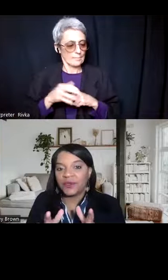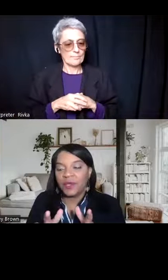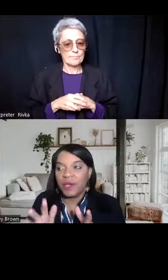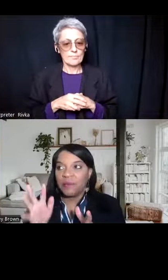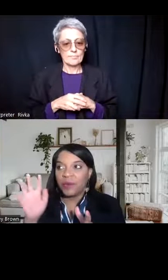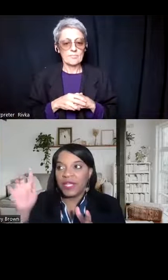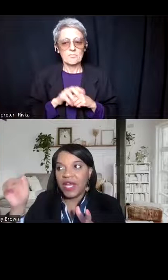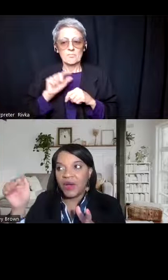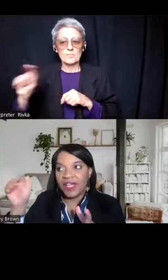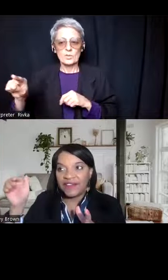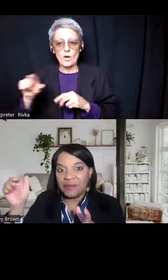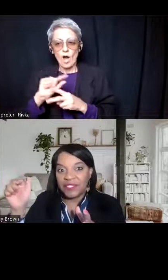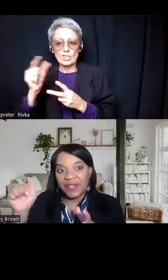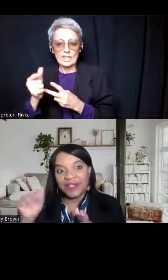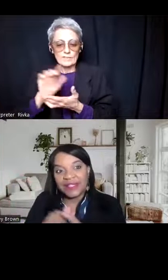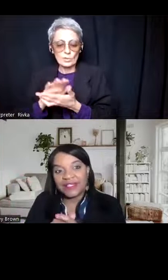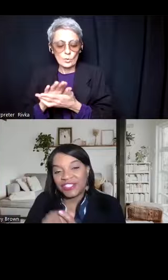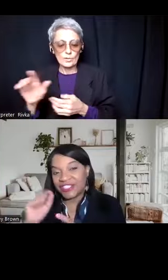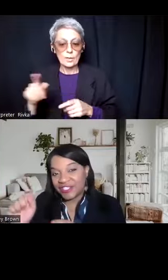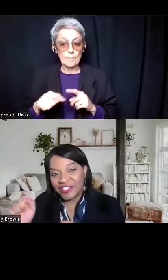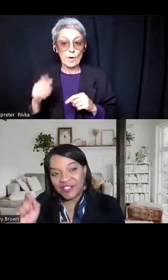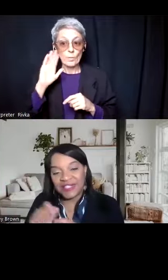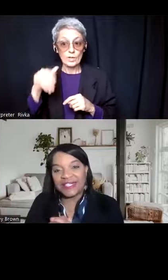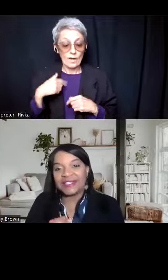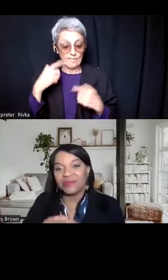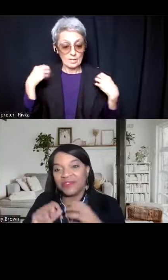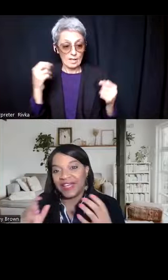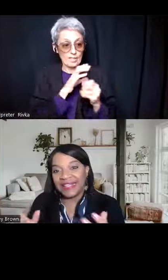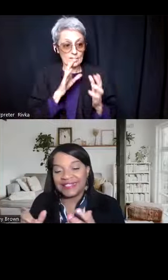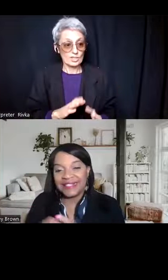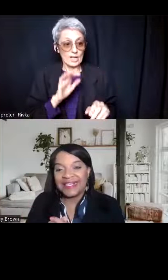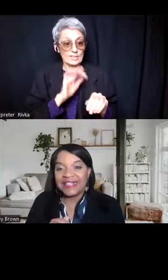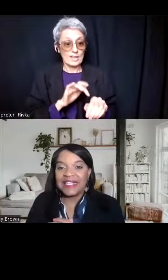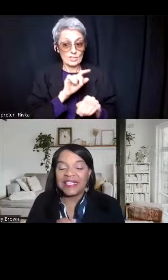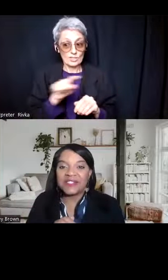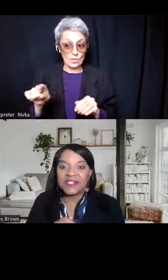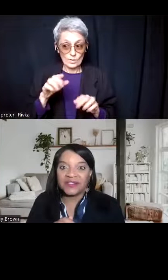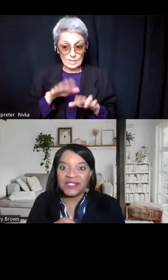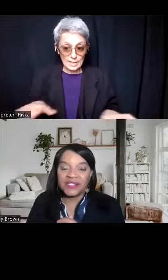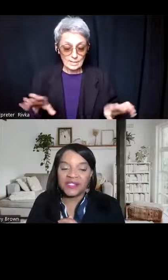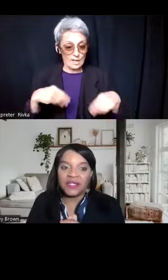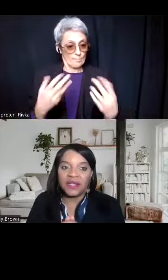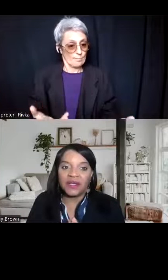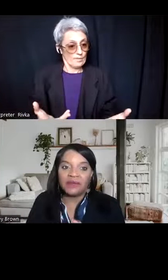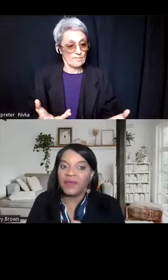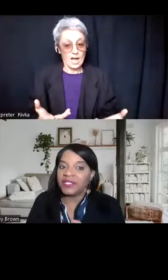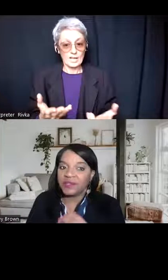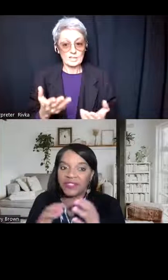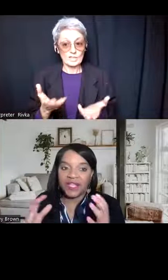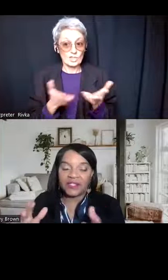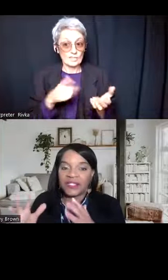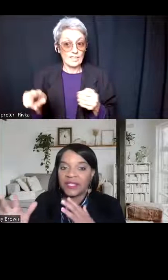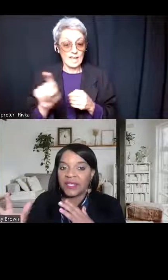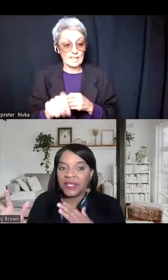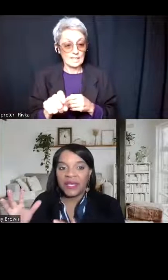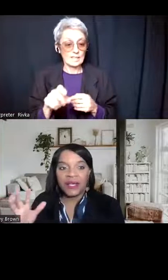alternative school. But we know if a mental health clinician touches those kids and provides the needed services in terms